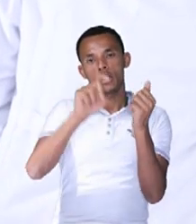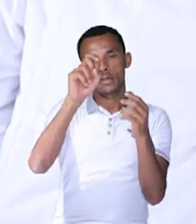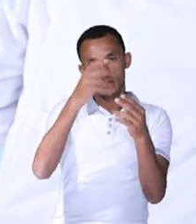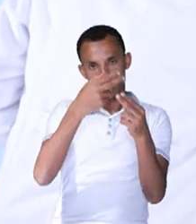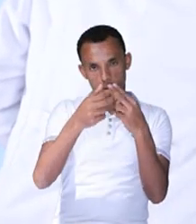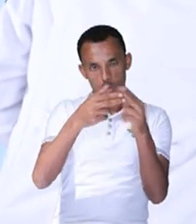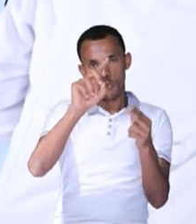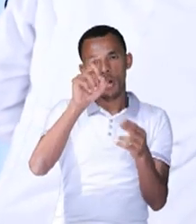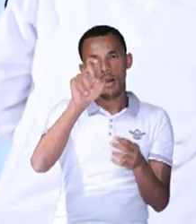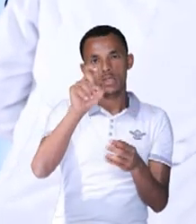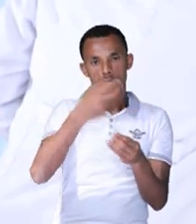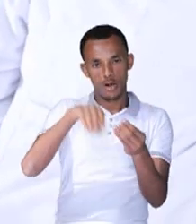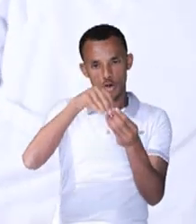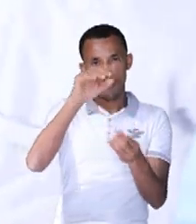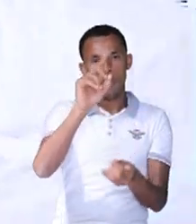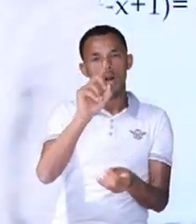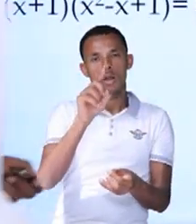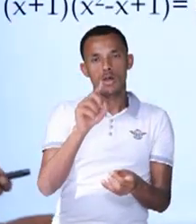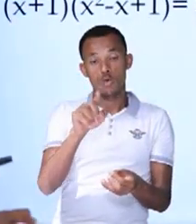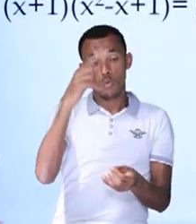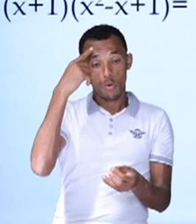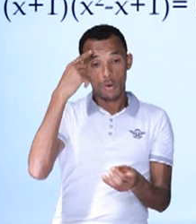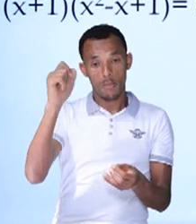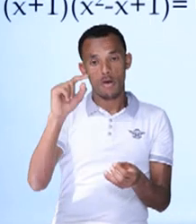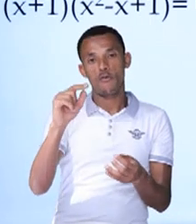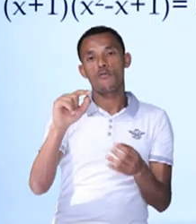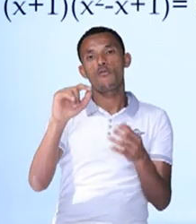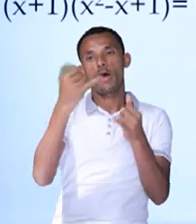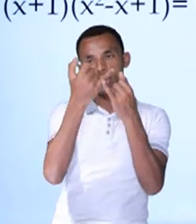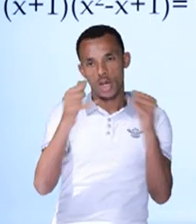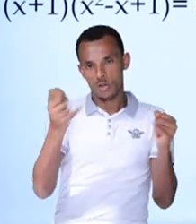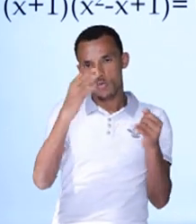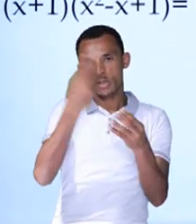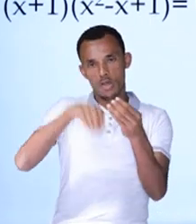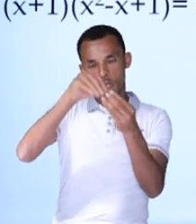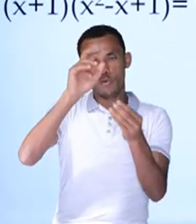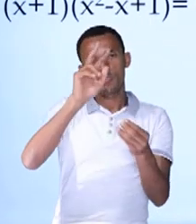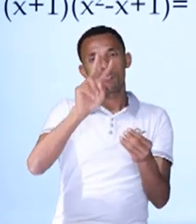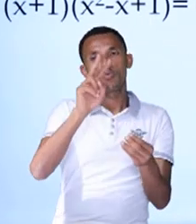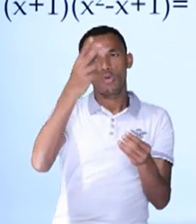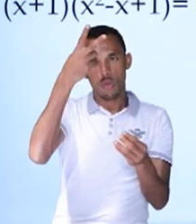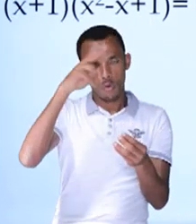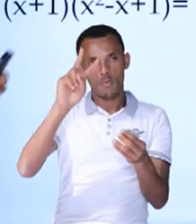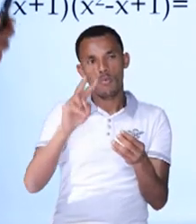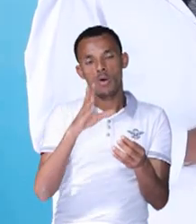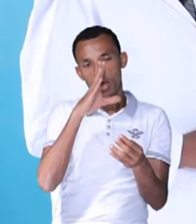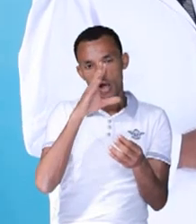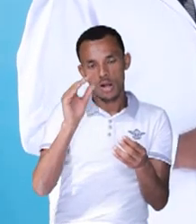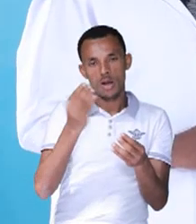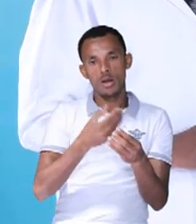times 1x plus 1. You have to remember factorization of the sum of two cubes. Or else, the other